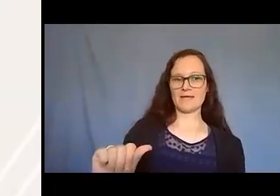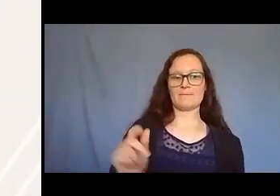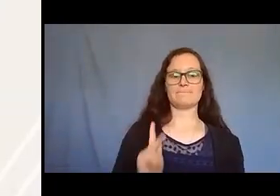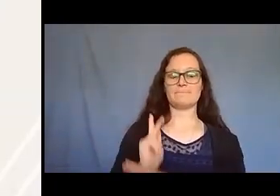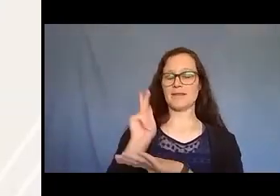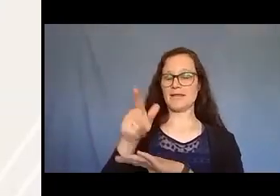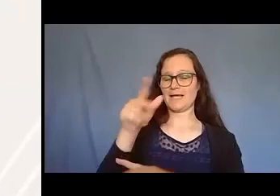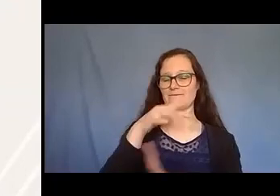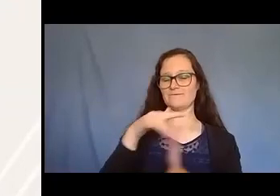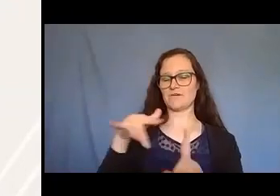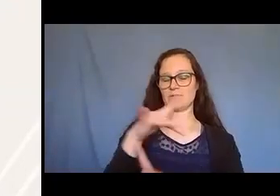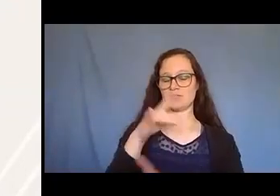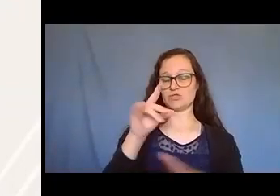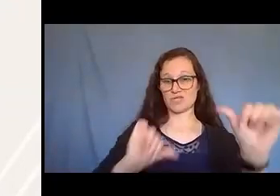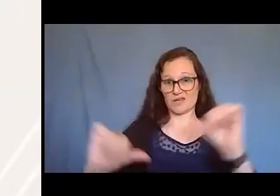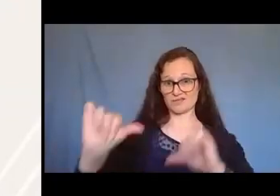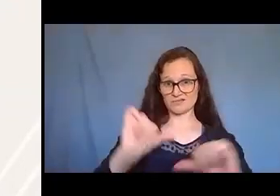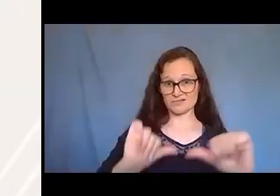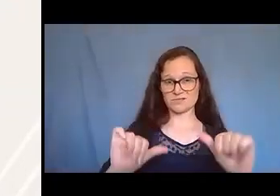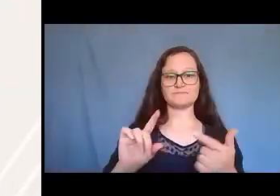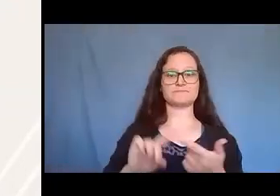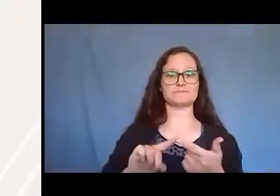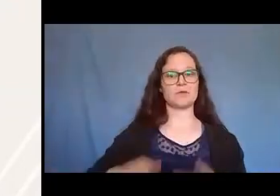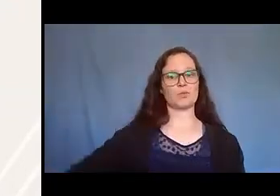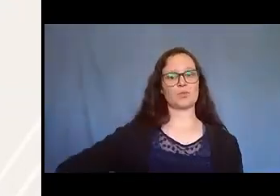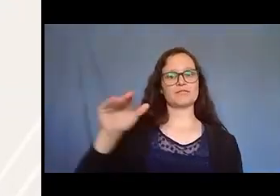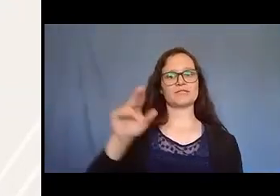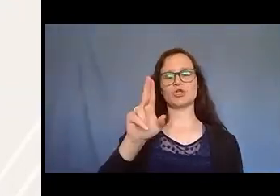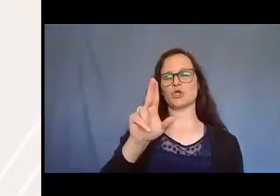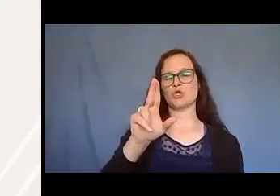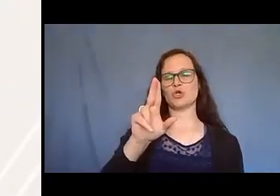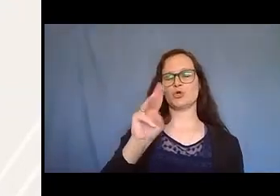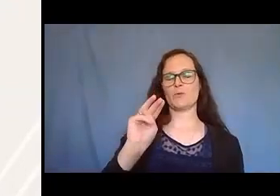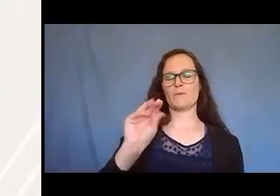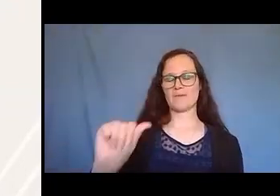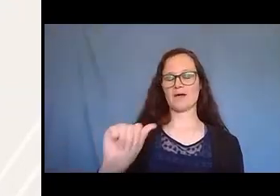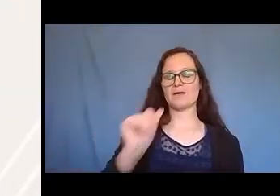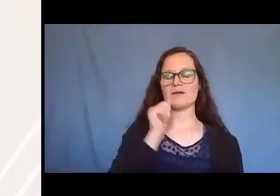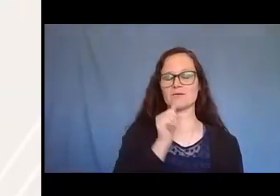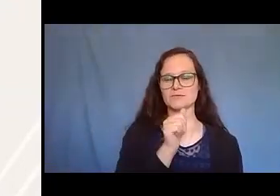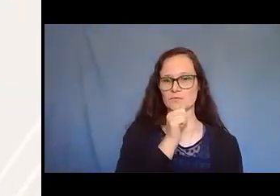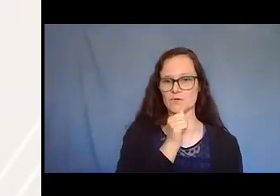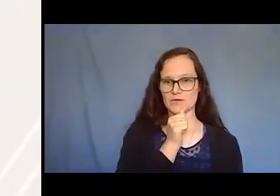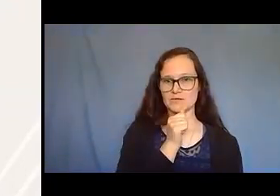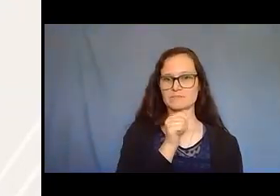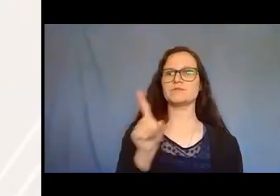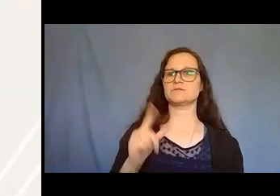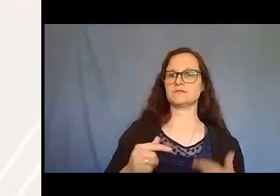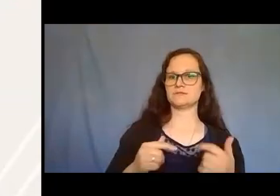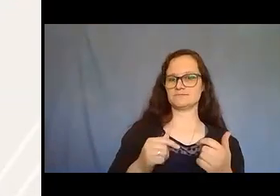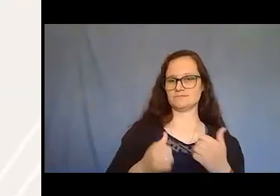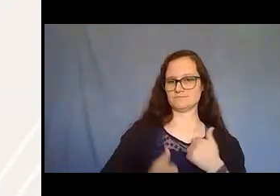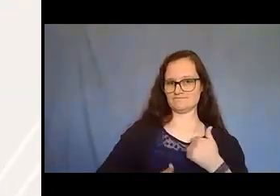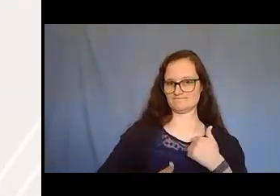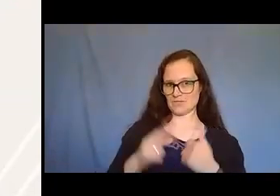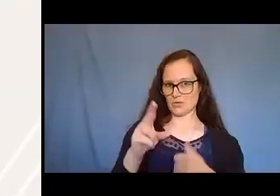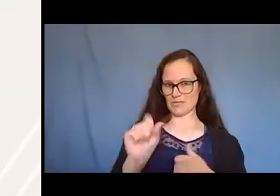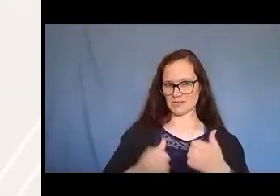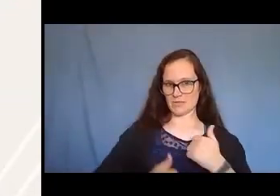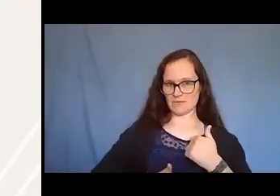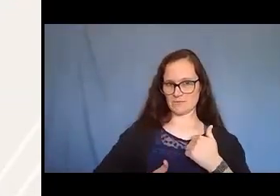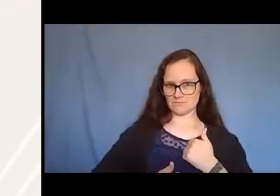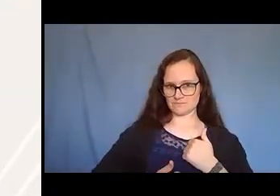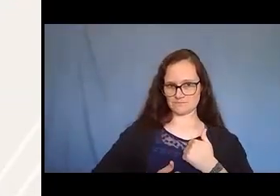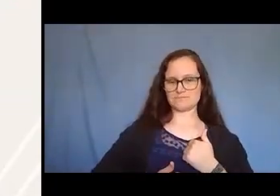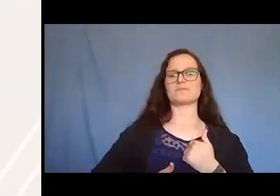sciences. Michael was born and raised in Yuma, Arizona, where he enlisted in the U.S. Army upon graduating from Cibola High